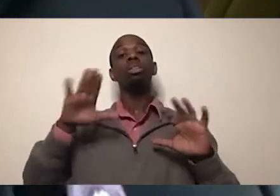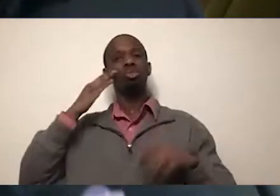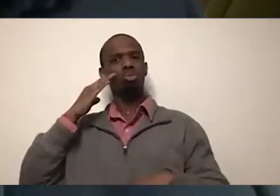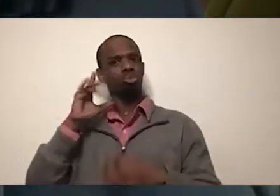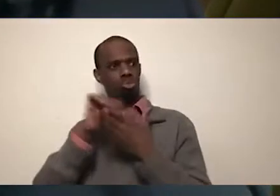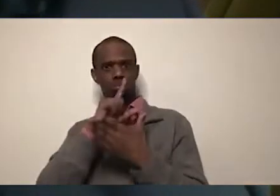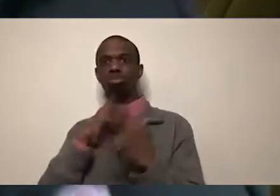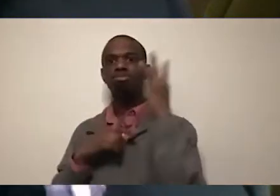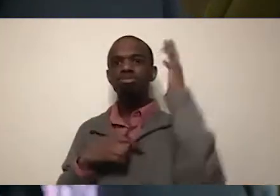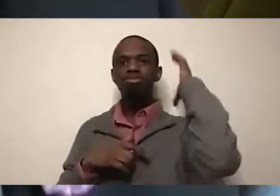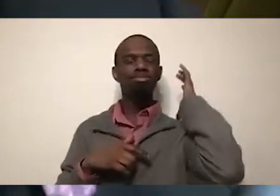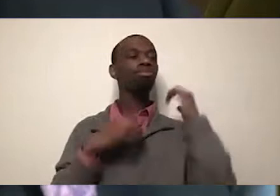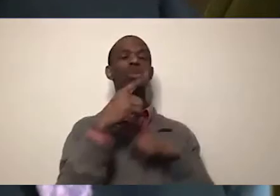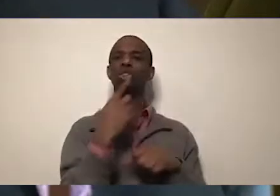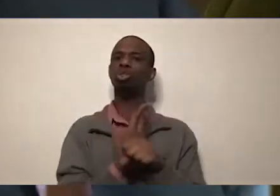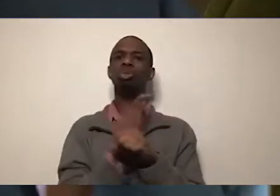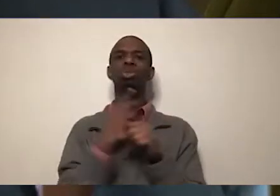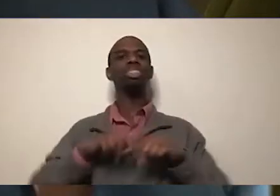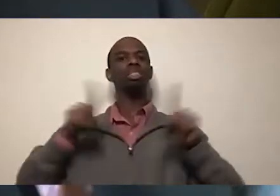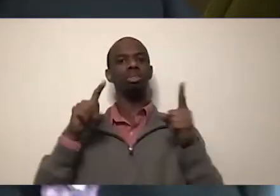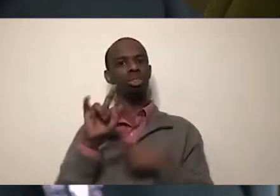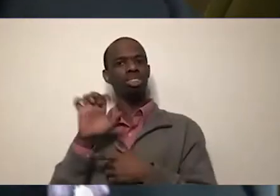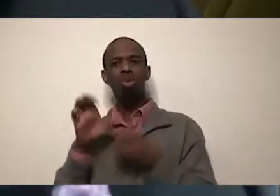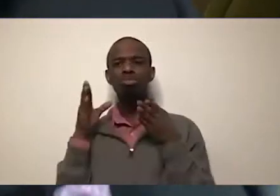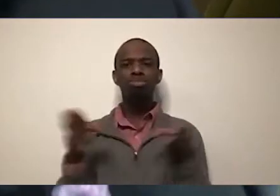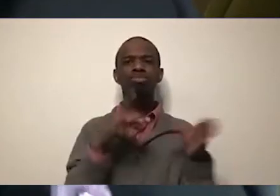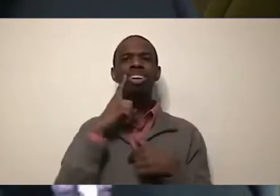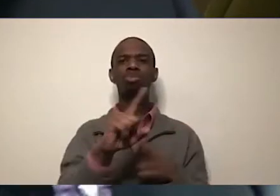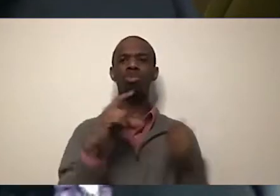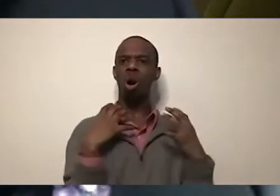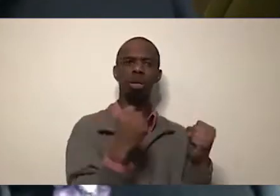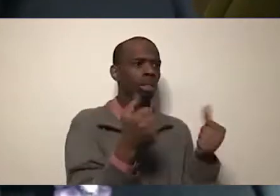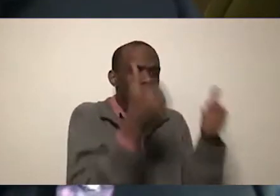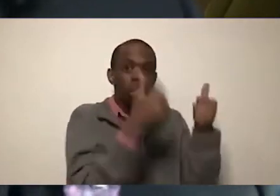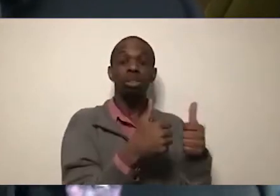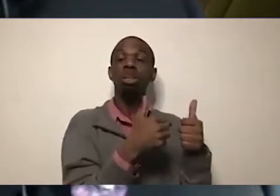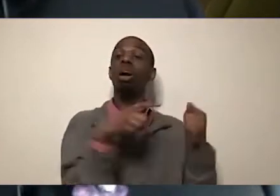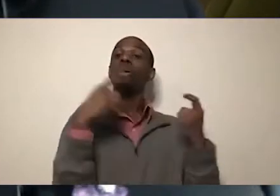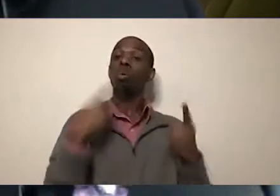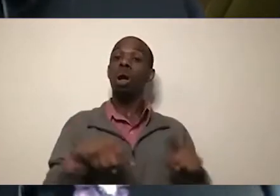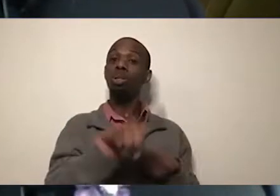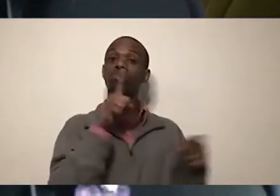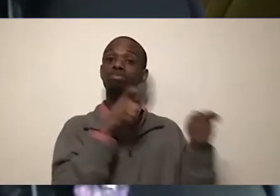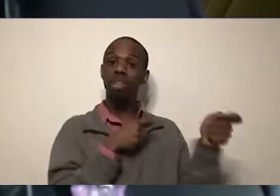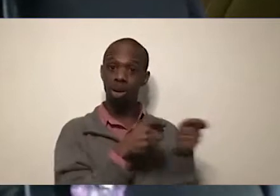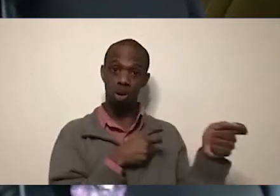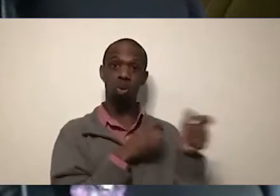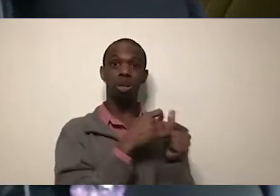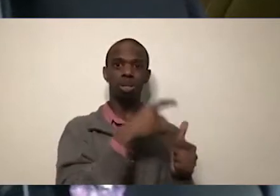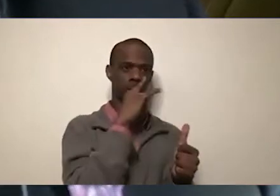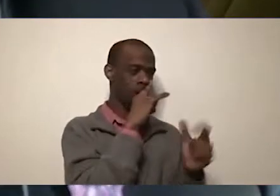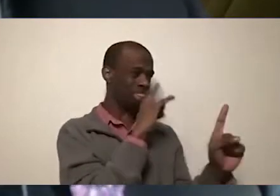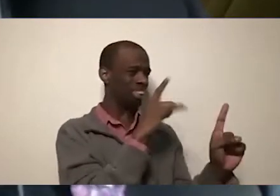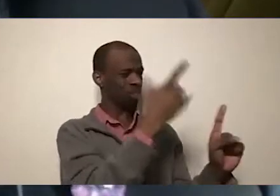often you deal with the kid who had an acute exposure, bring them to the ED and treat them and keep them alive. We